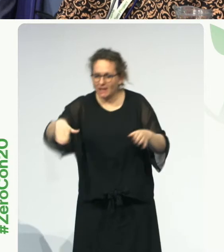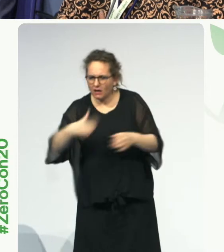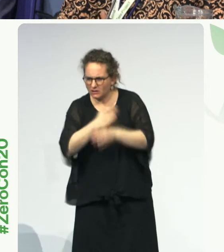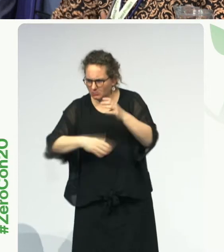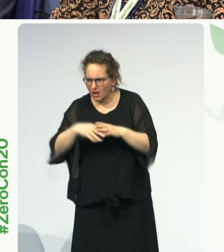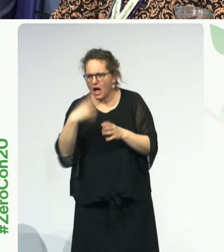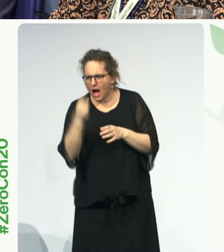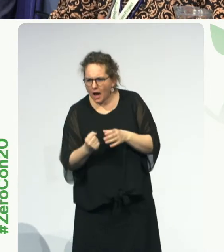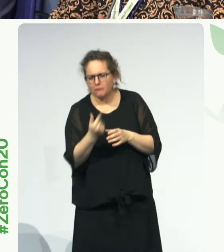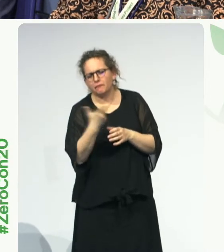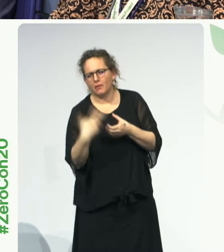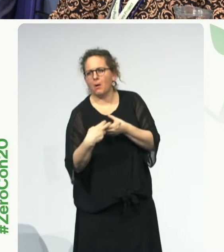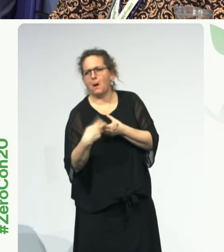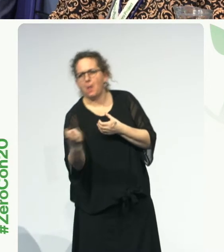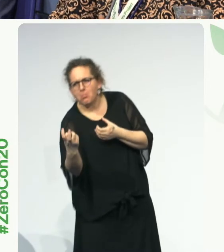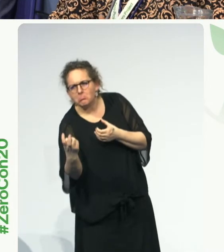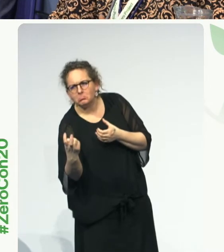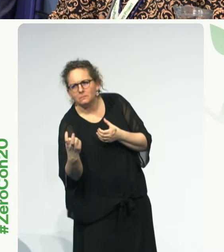187.